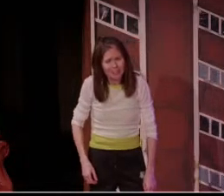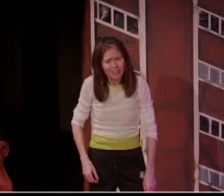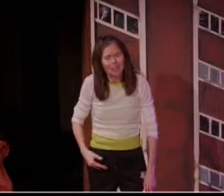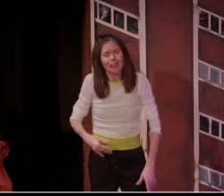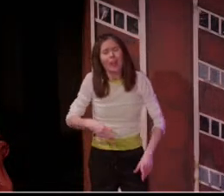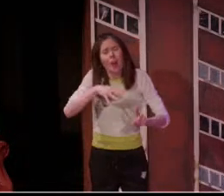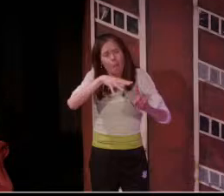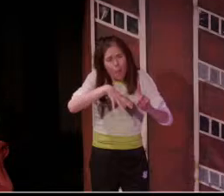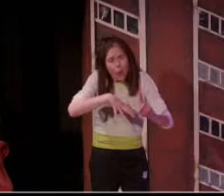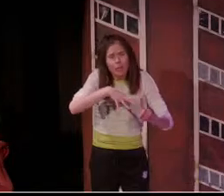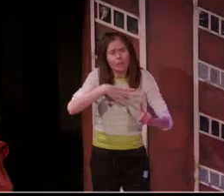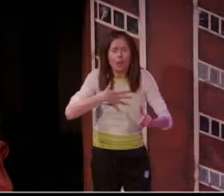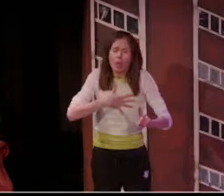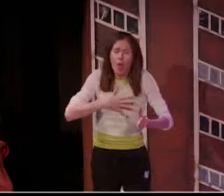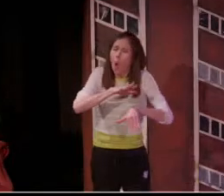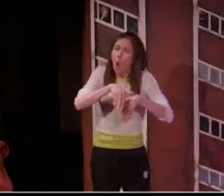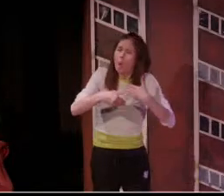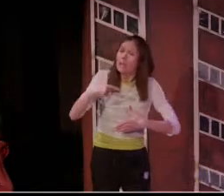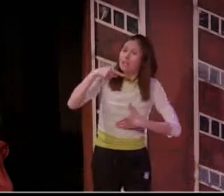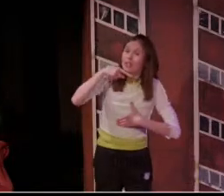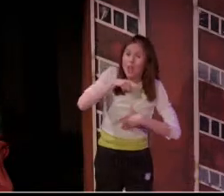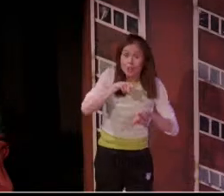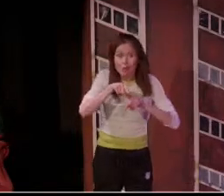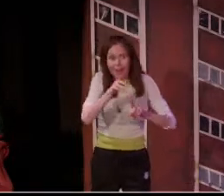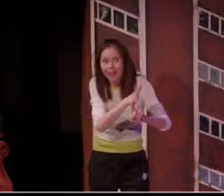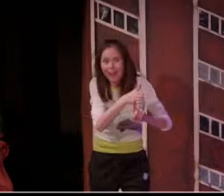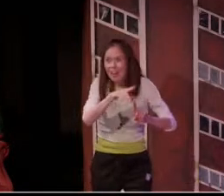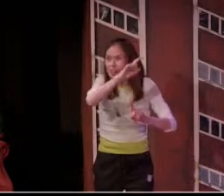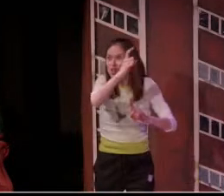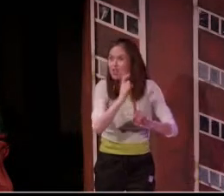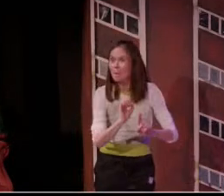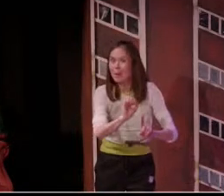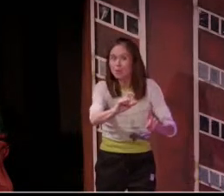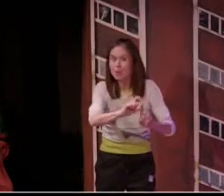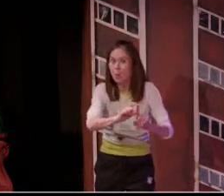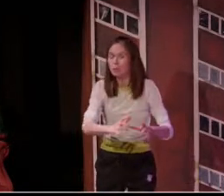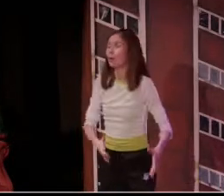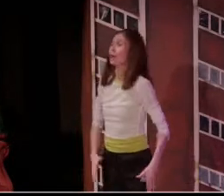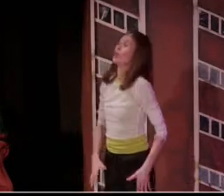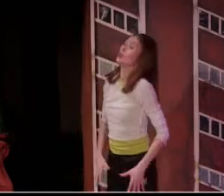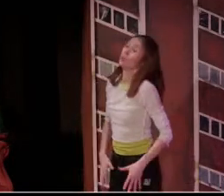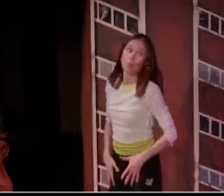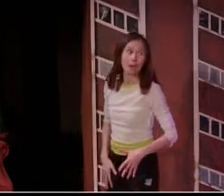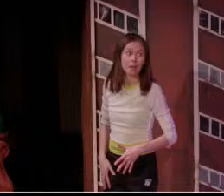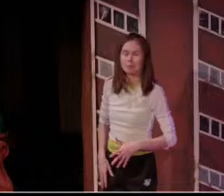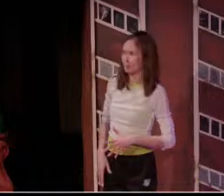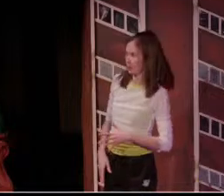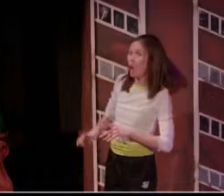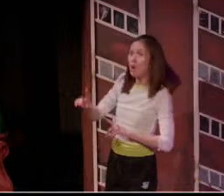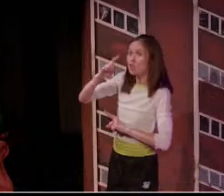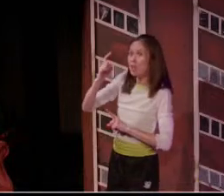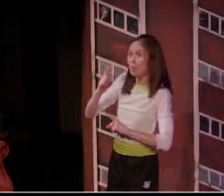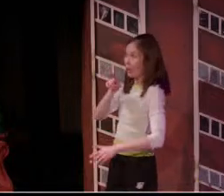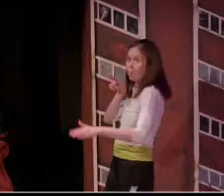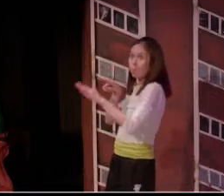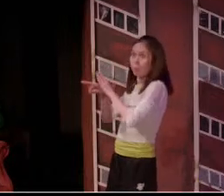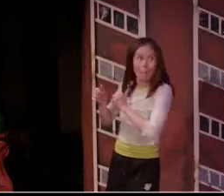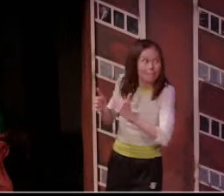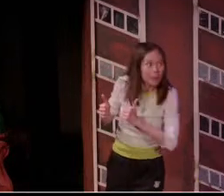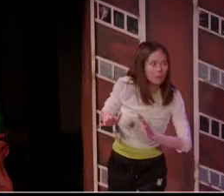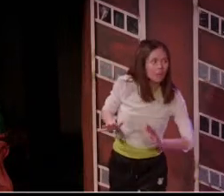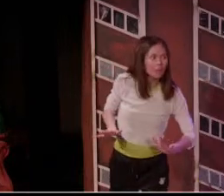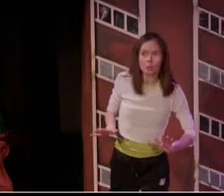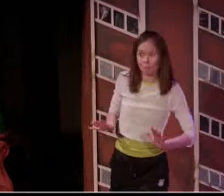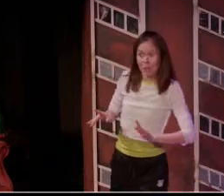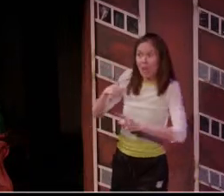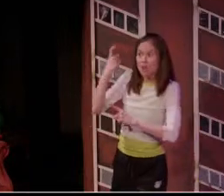almost married a shepherd's daughter. Oh, well, if the shepherdess hasn't been abducted, she should skip out now. Oh, the curses that are aimed at her,